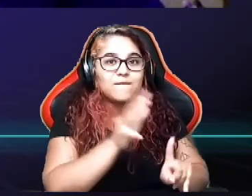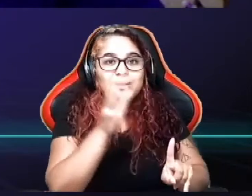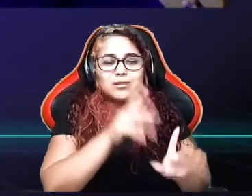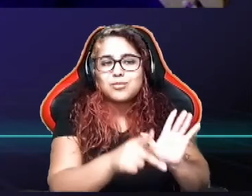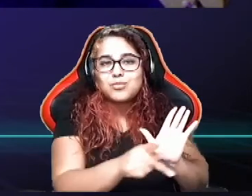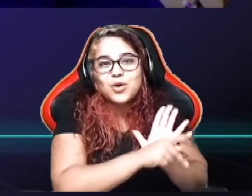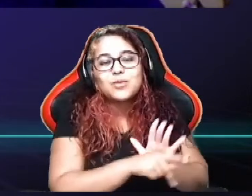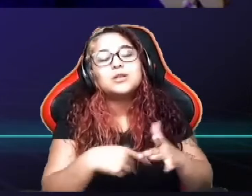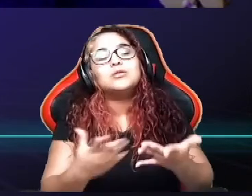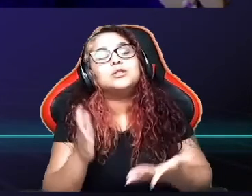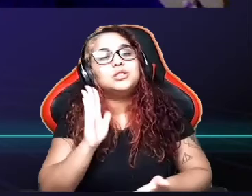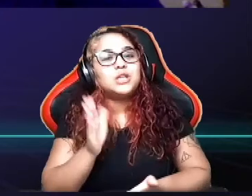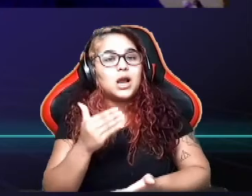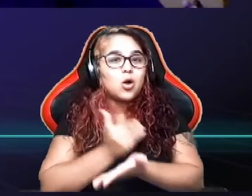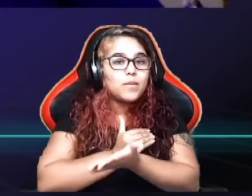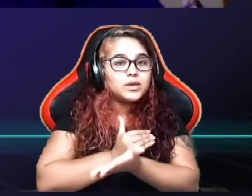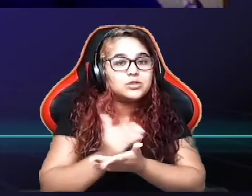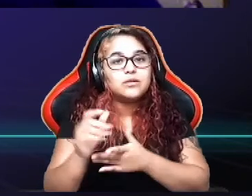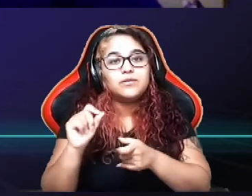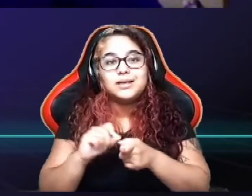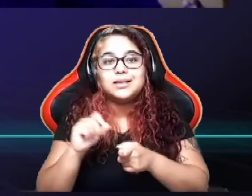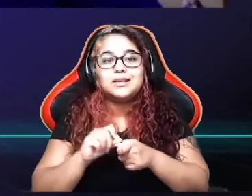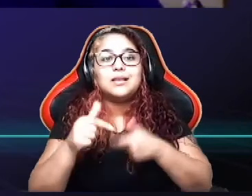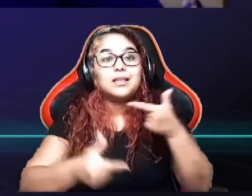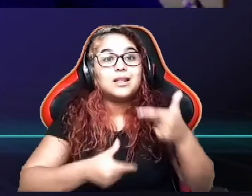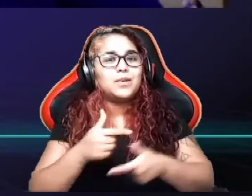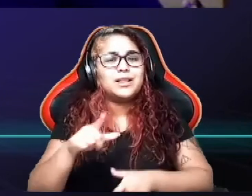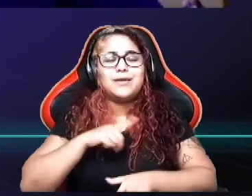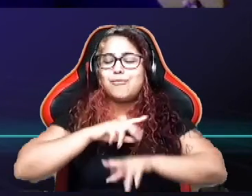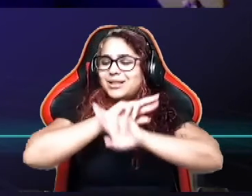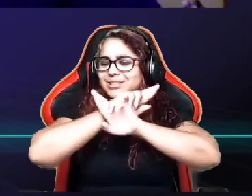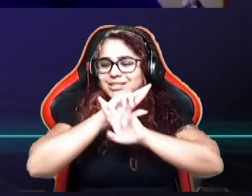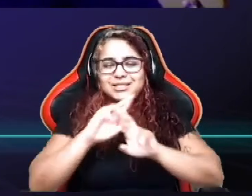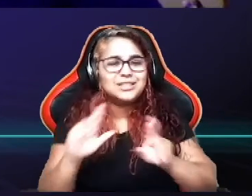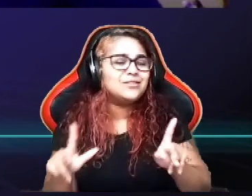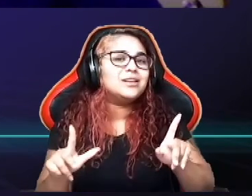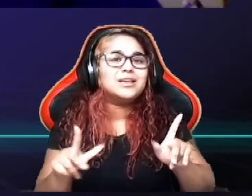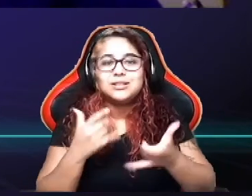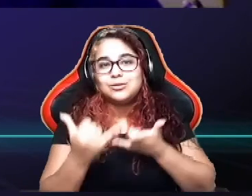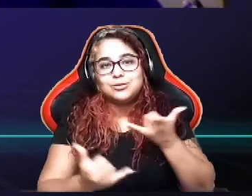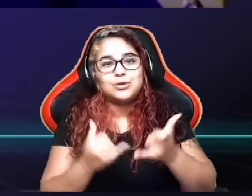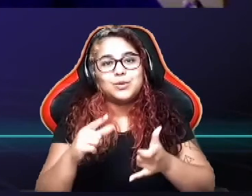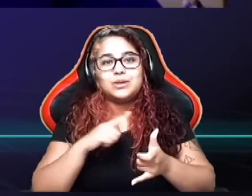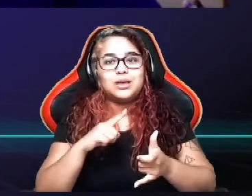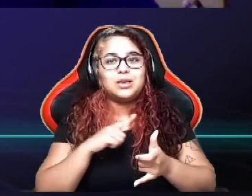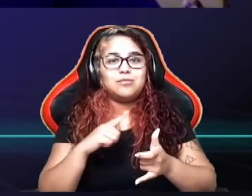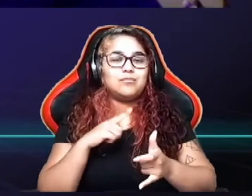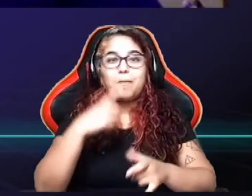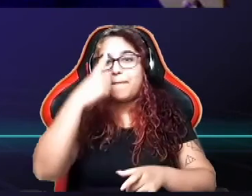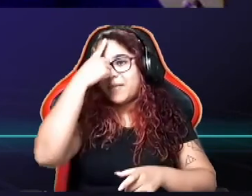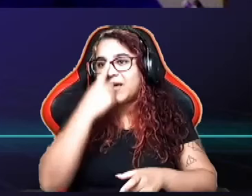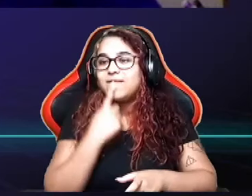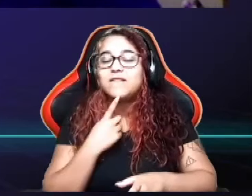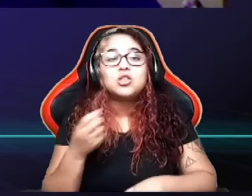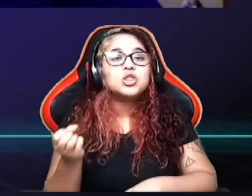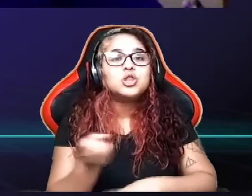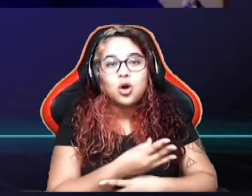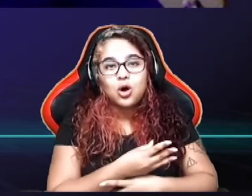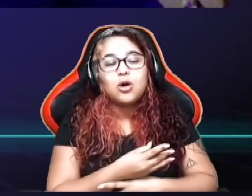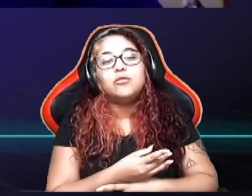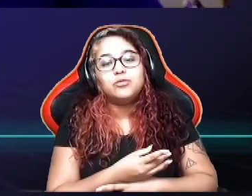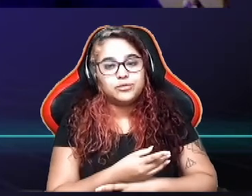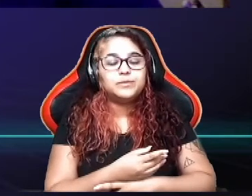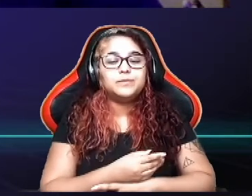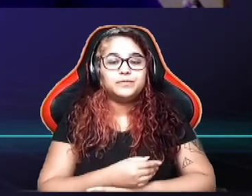by influencers. So we started that. We changed the gameplay completely.